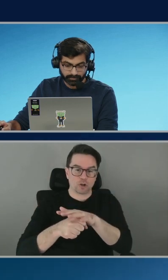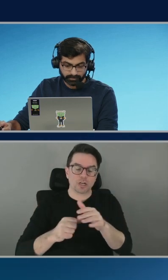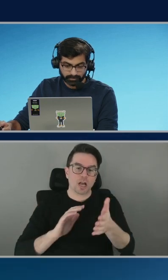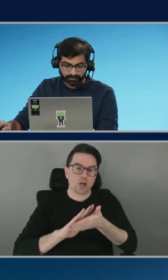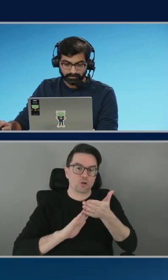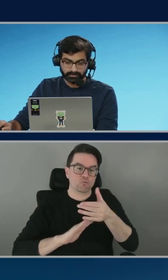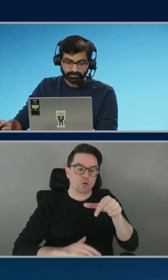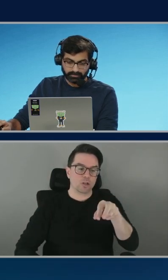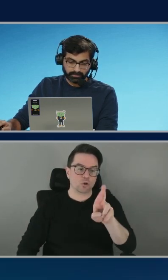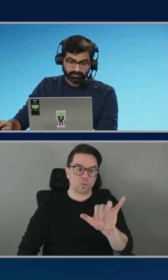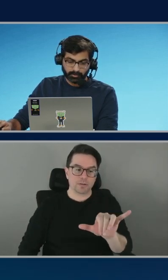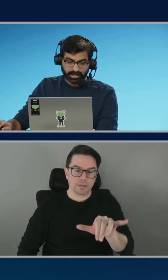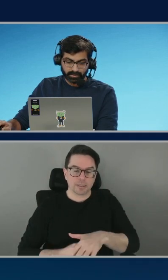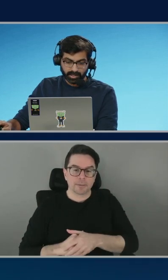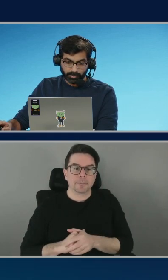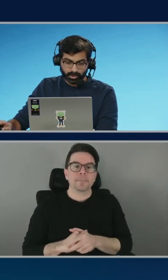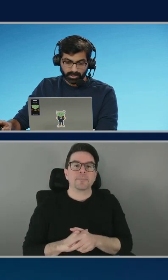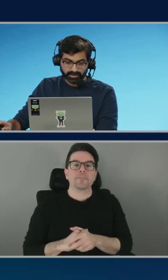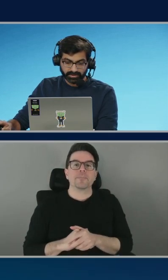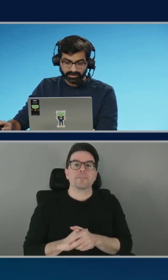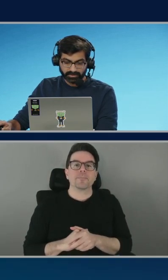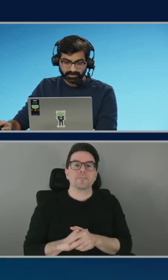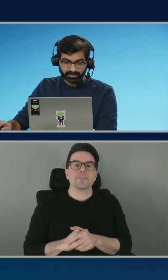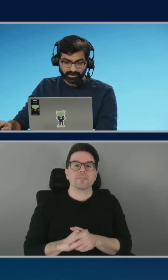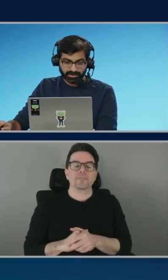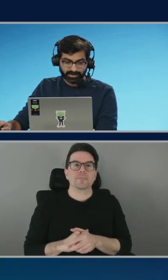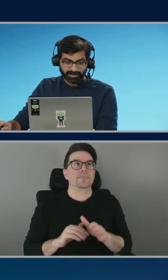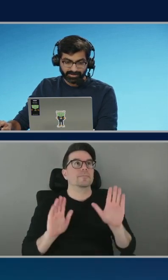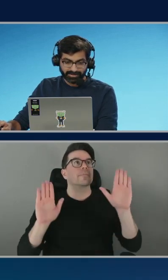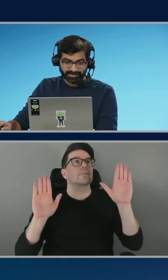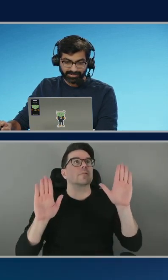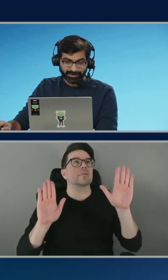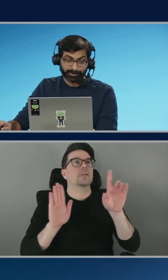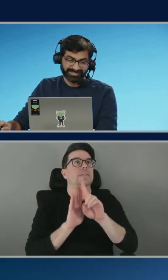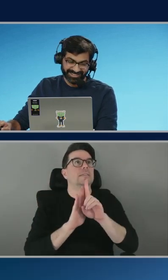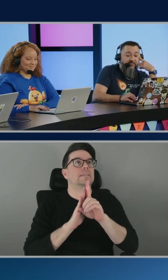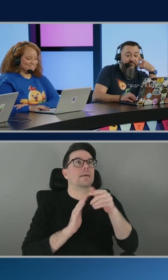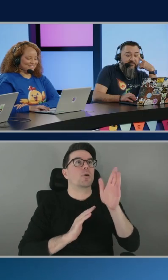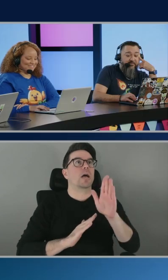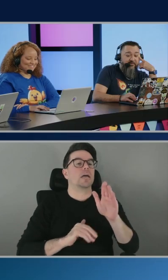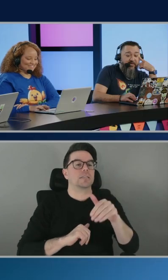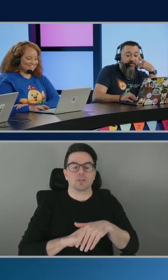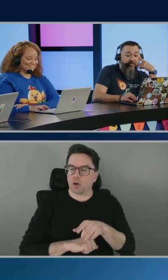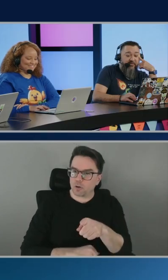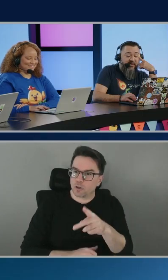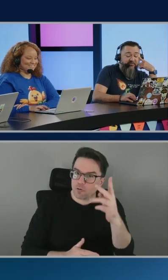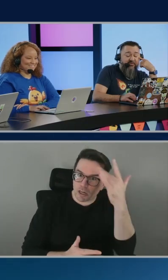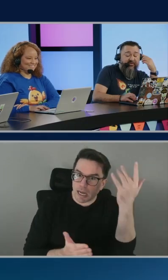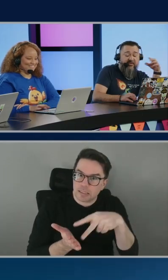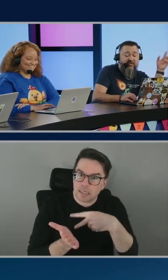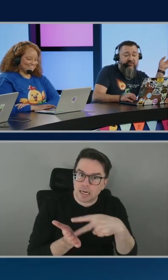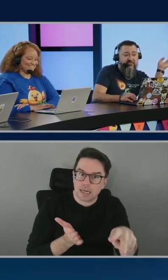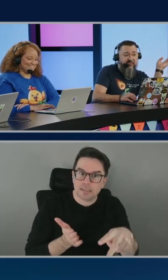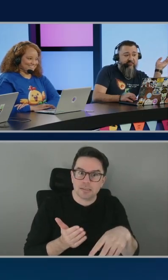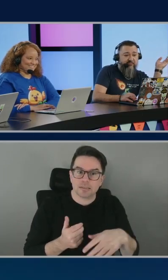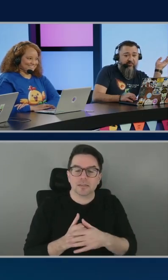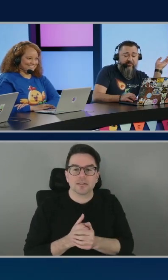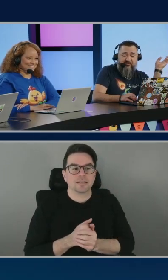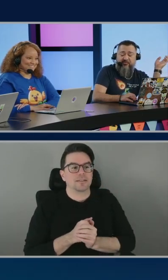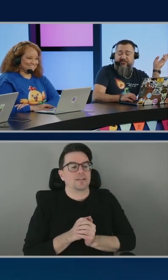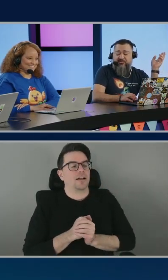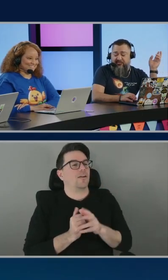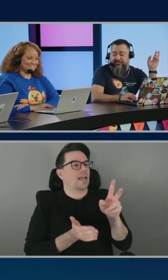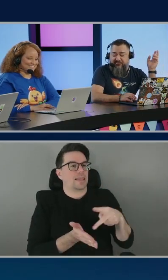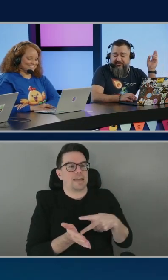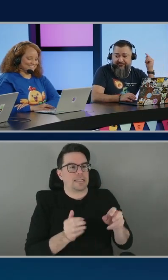query, praying to the demo gods. Yeah. Oh, you didn't do the dance. Oh, The dance could take any shape or form.